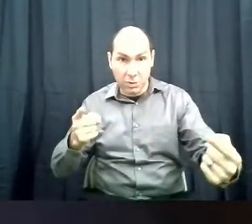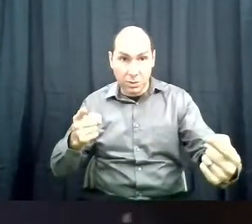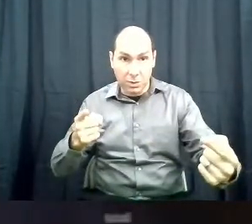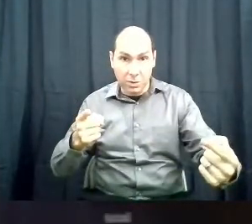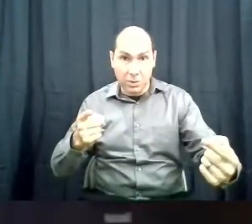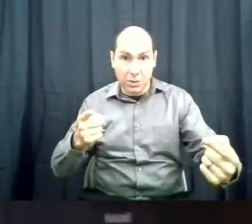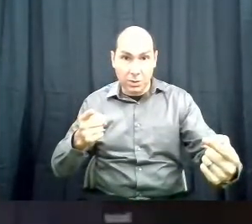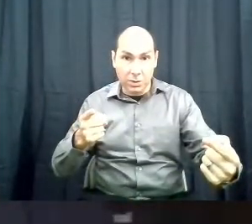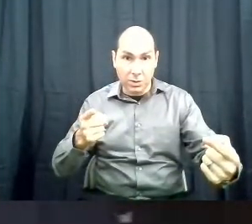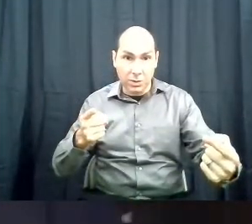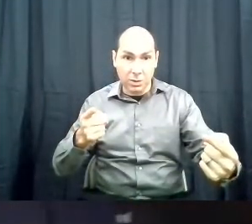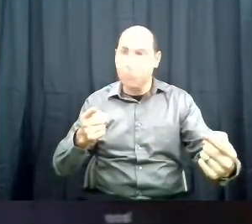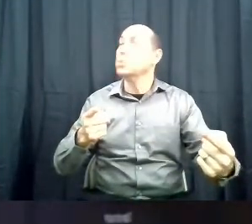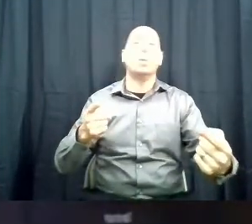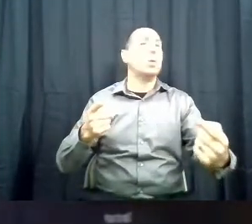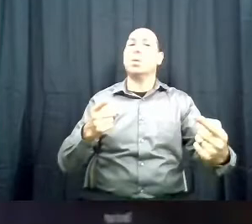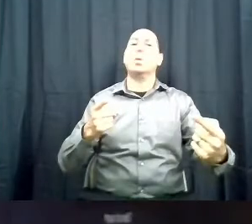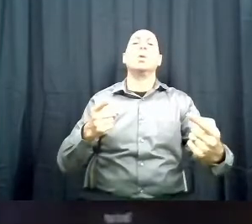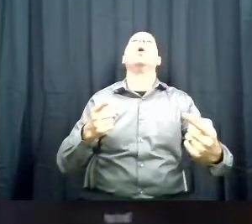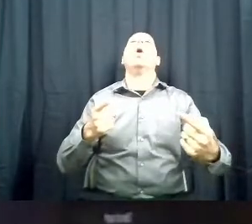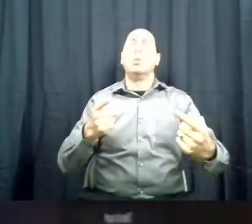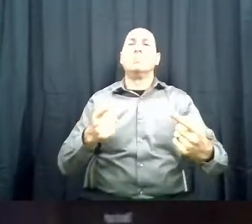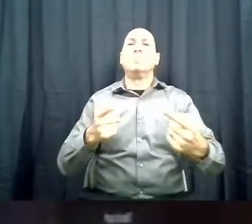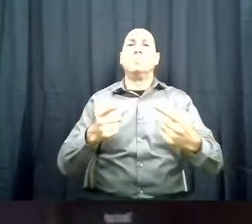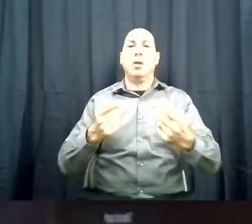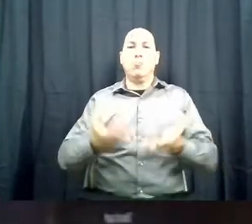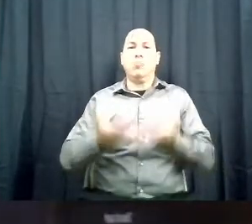The motion passes.